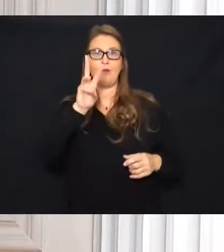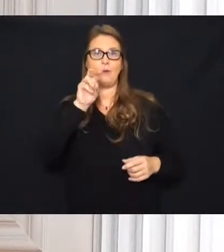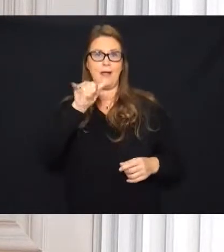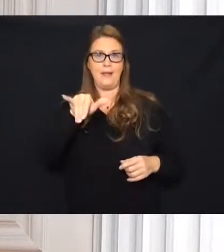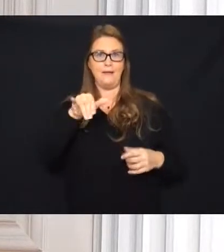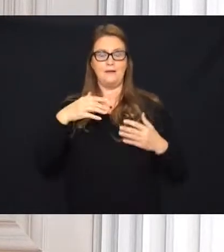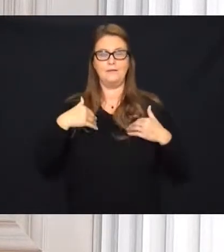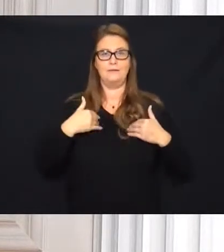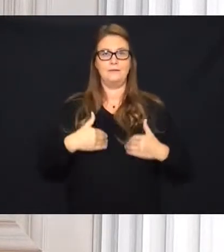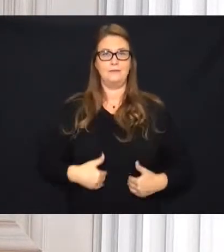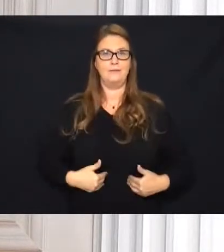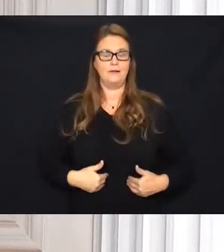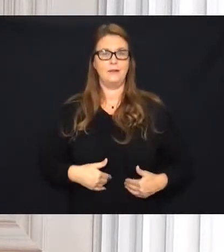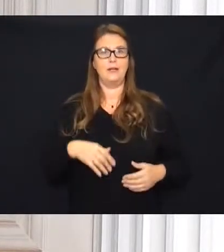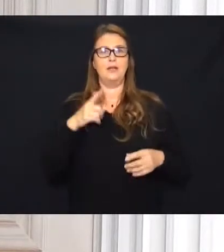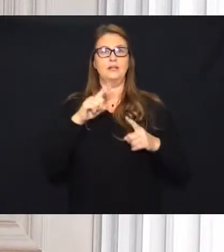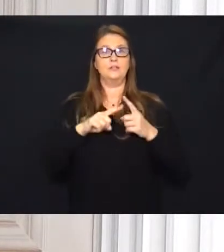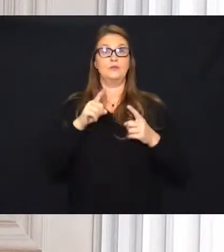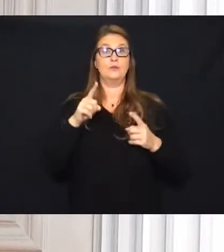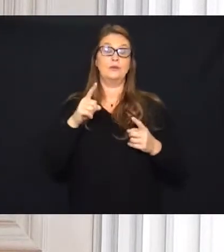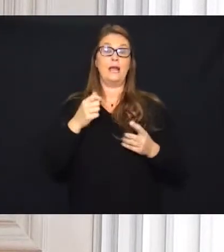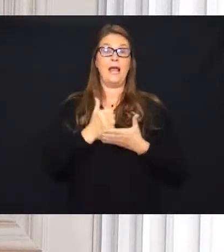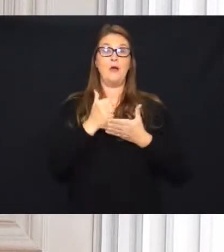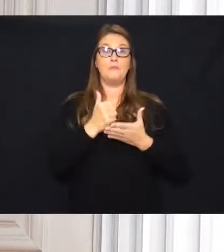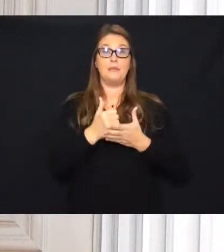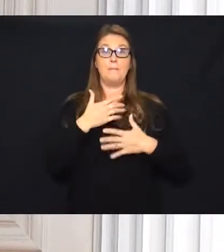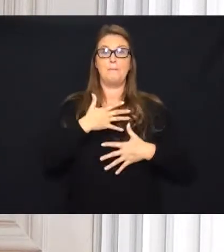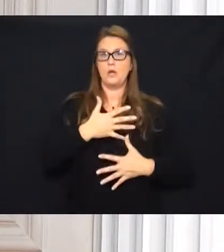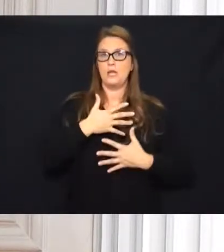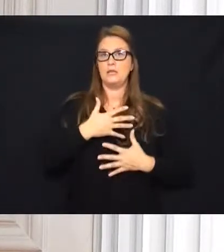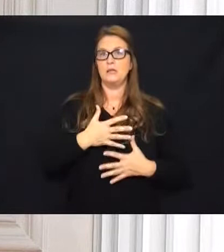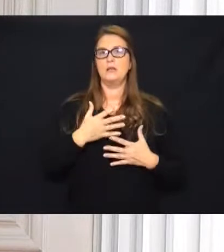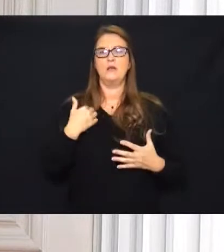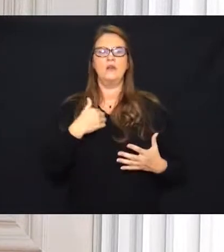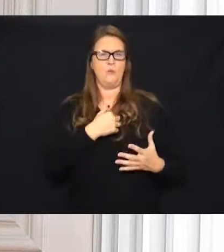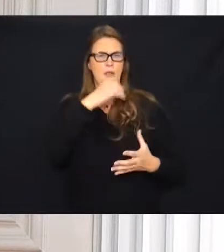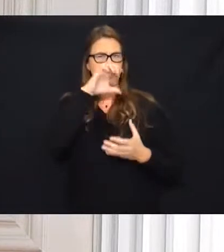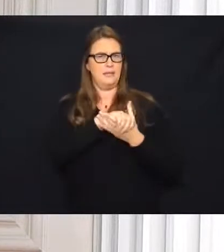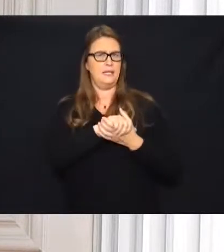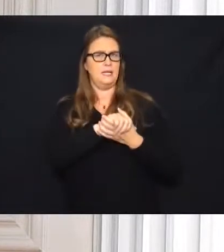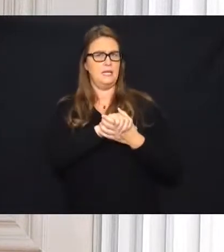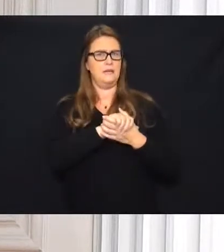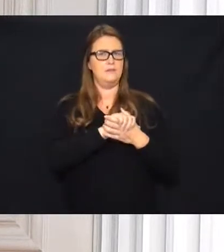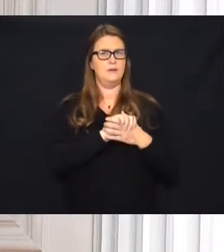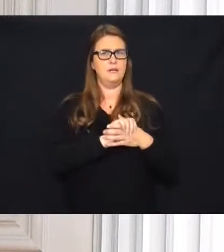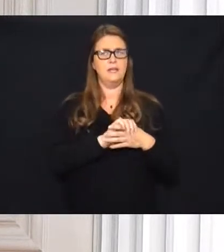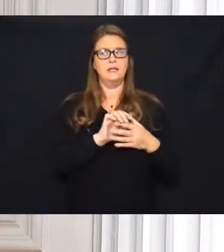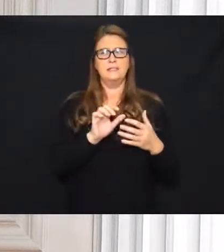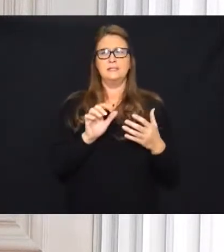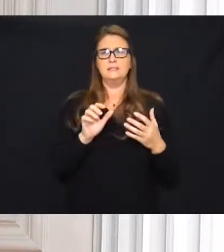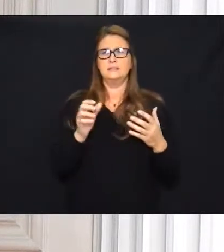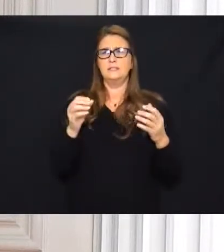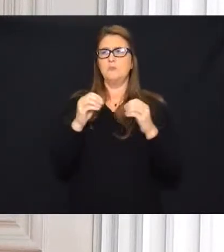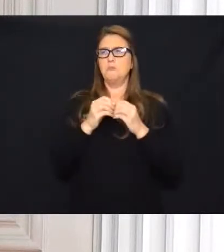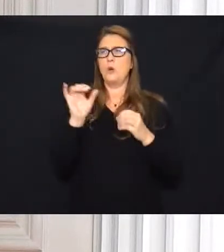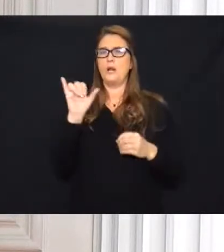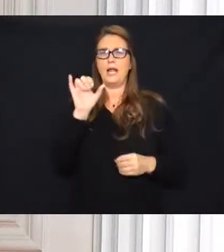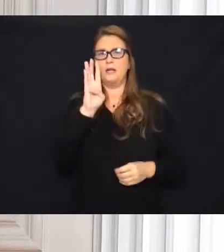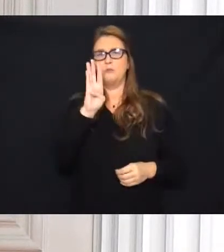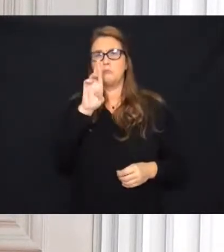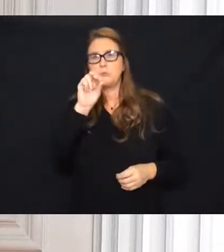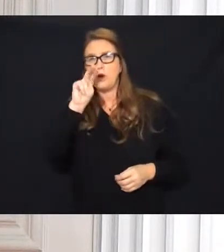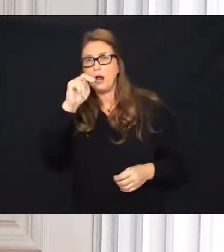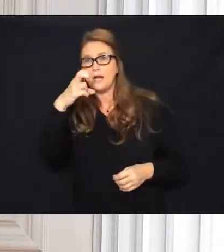is inflammation and narrowing of those airways. And we believe that a kind of croup-like or bronchitis